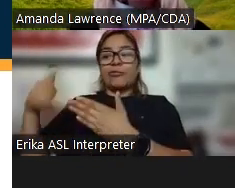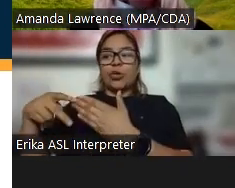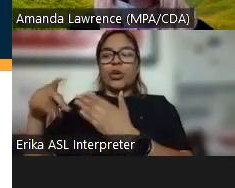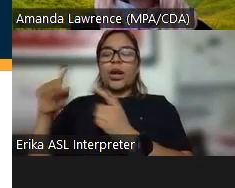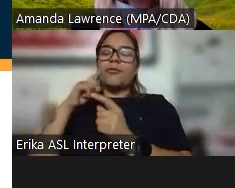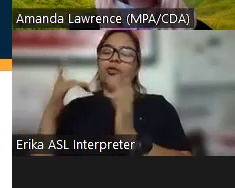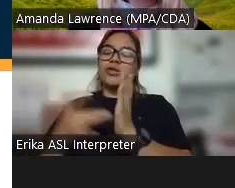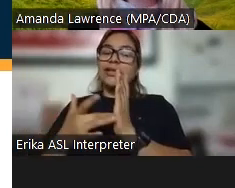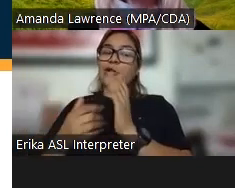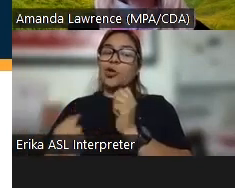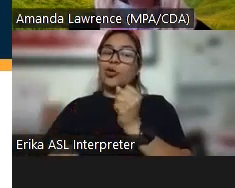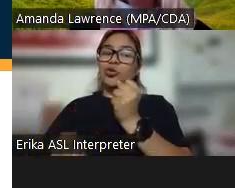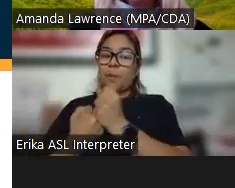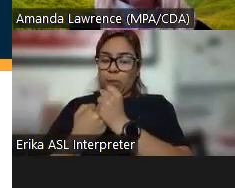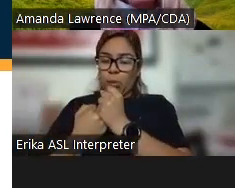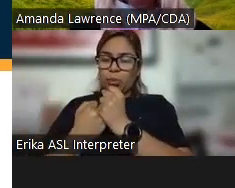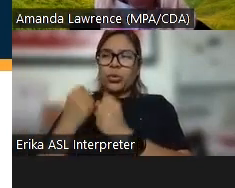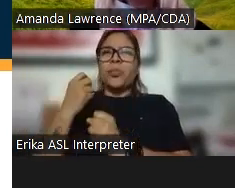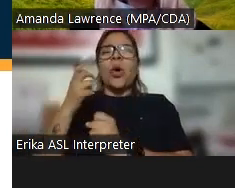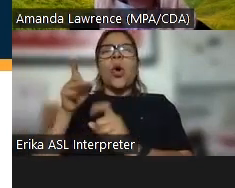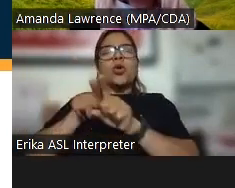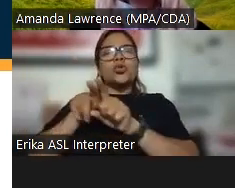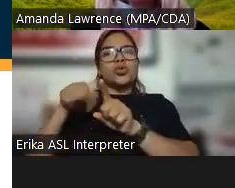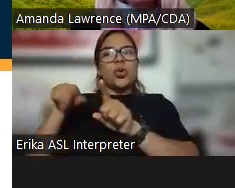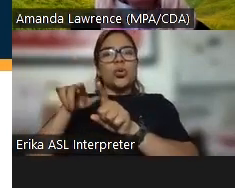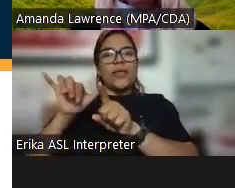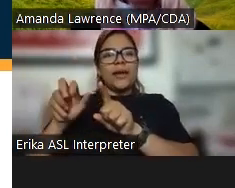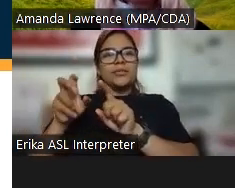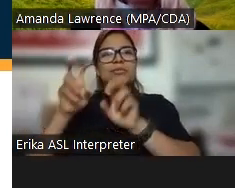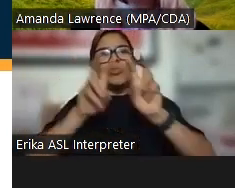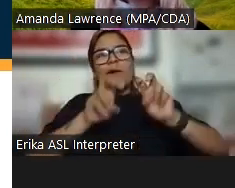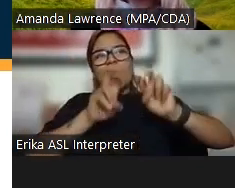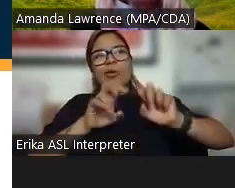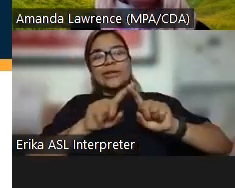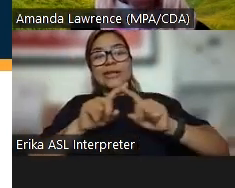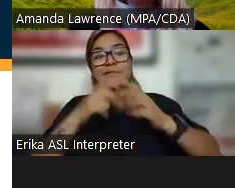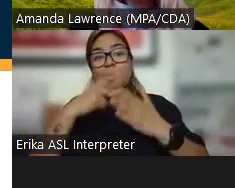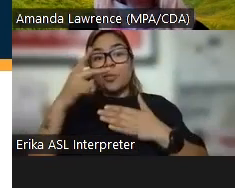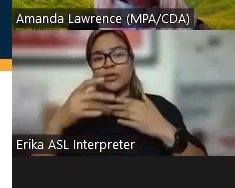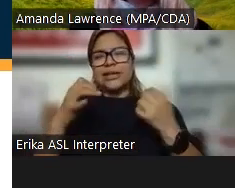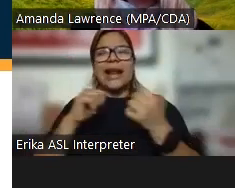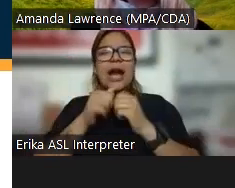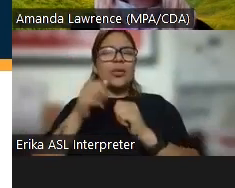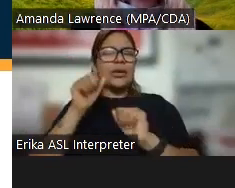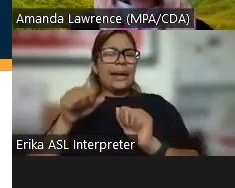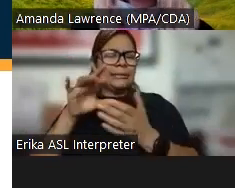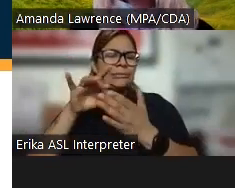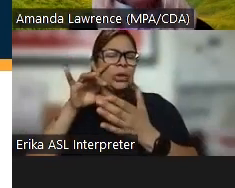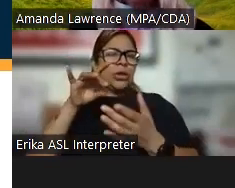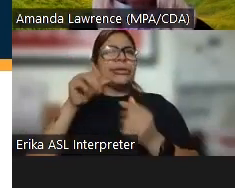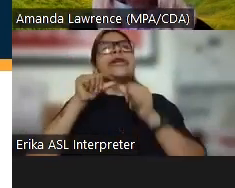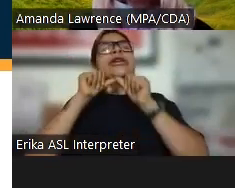platform, as well as evaluate the program so we can really share our lessons learned and learn best practices and